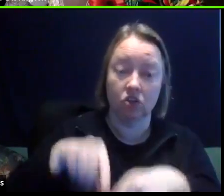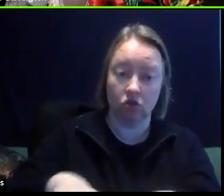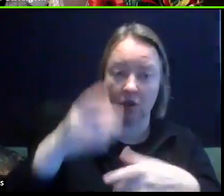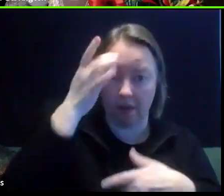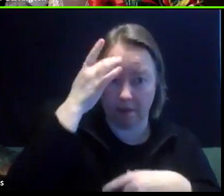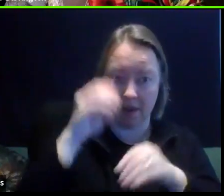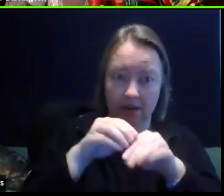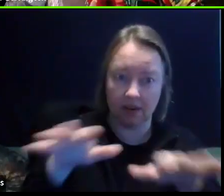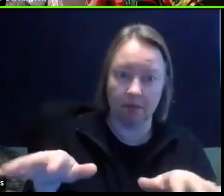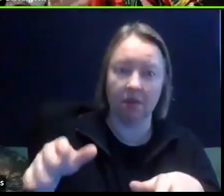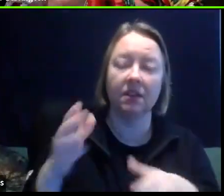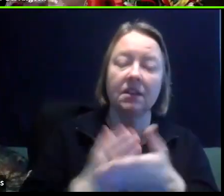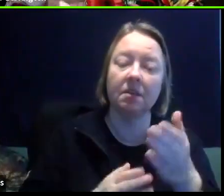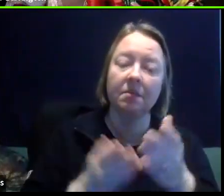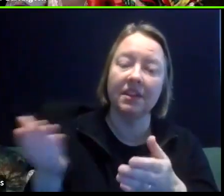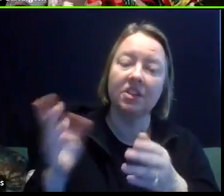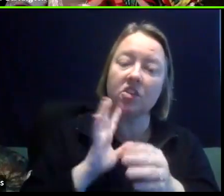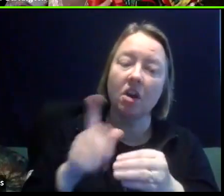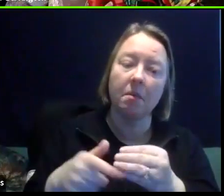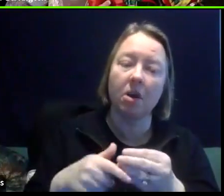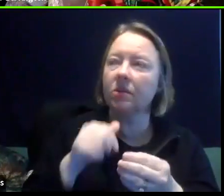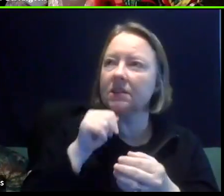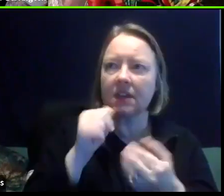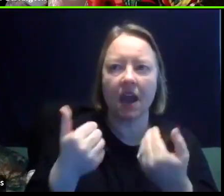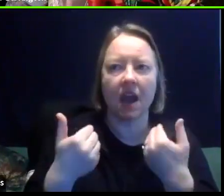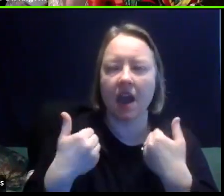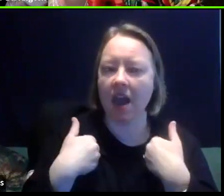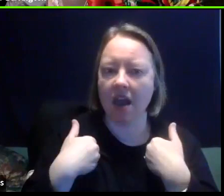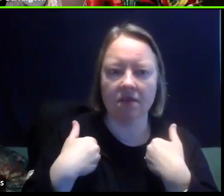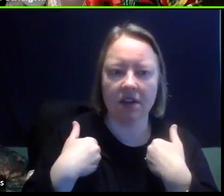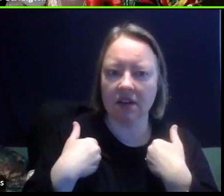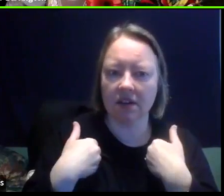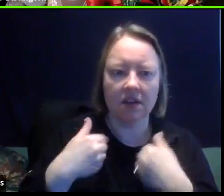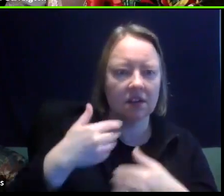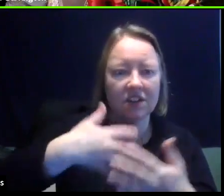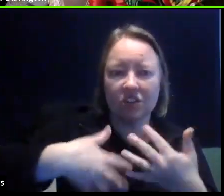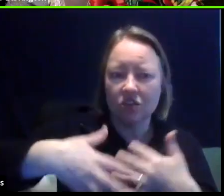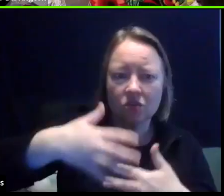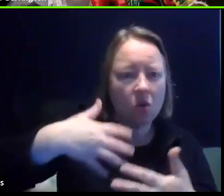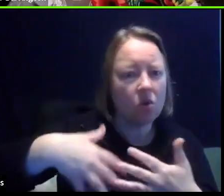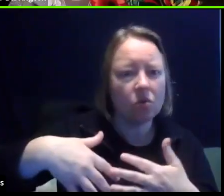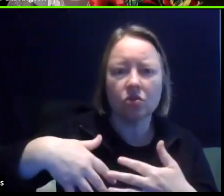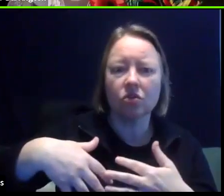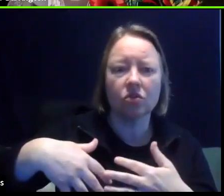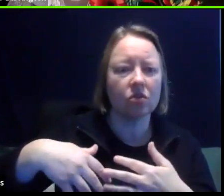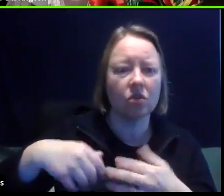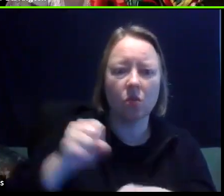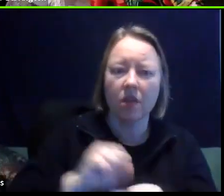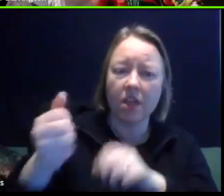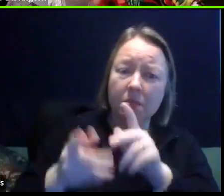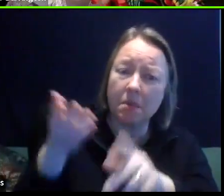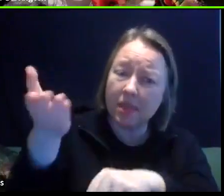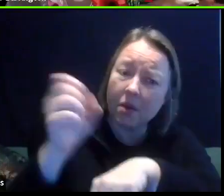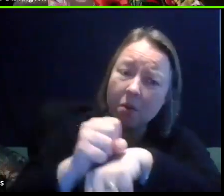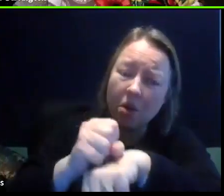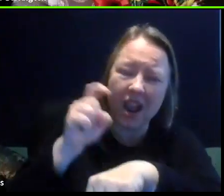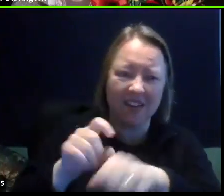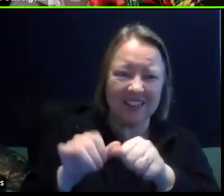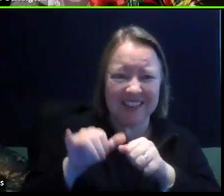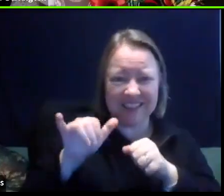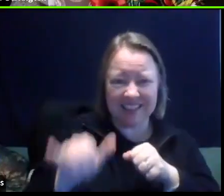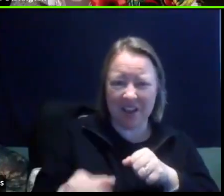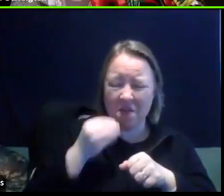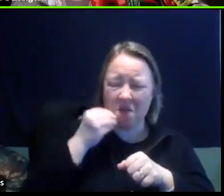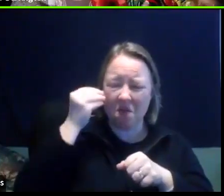talked about was, you know, not having the social interaction of going to work, having to be at home and actually divide